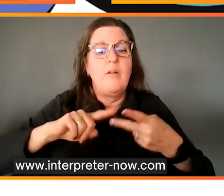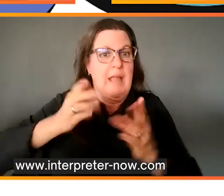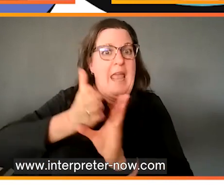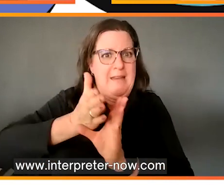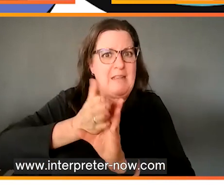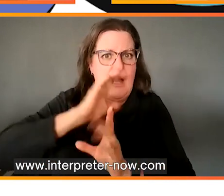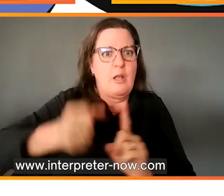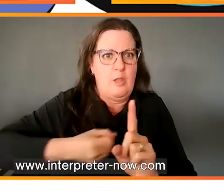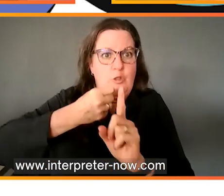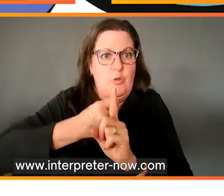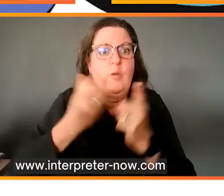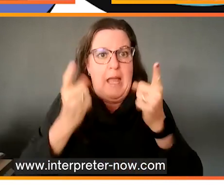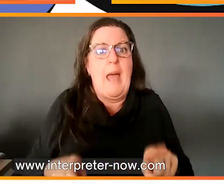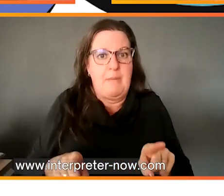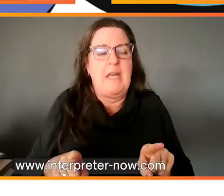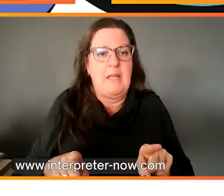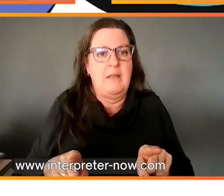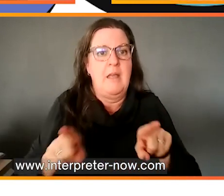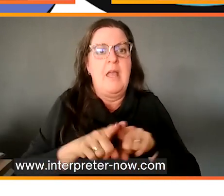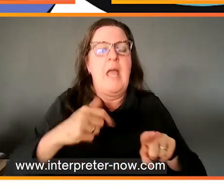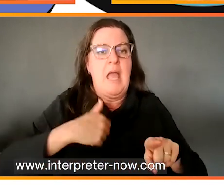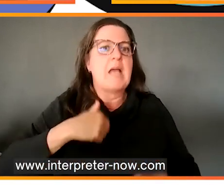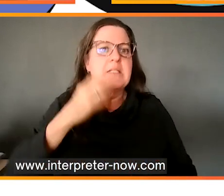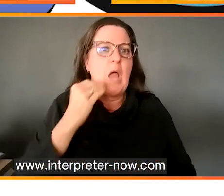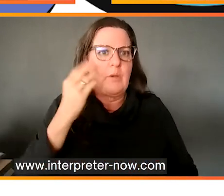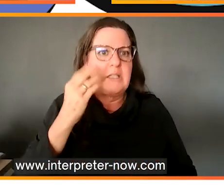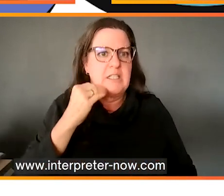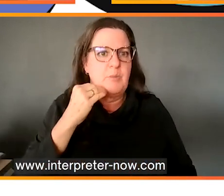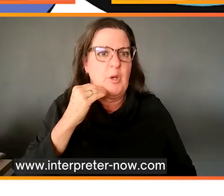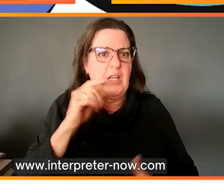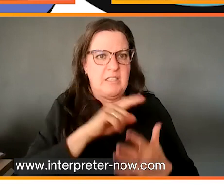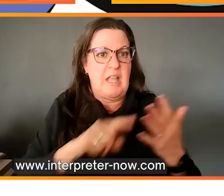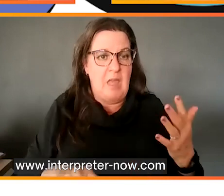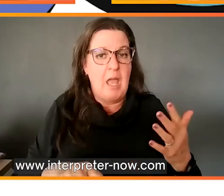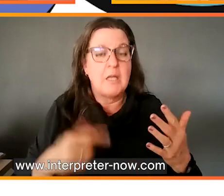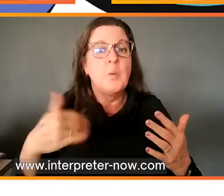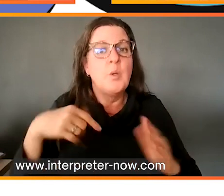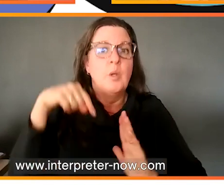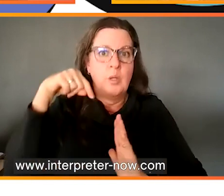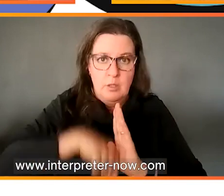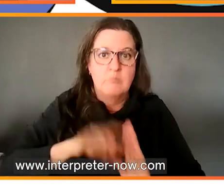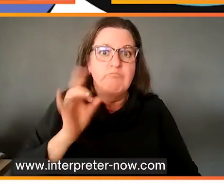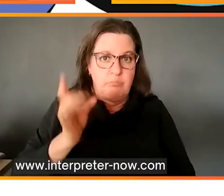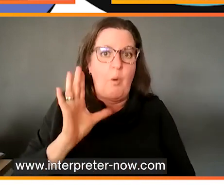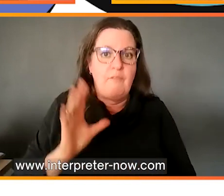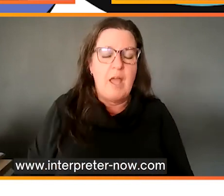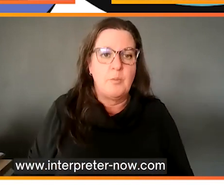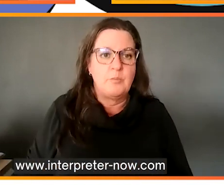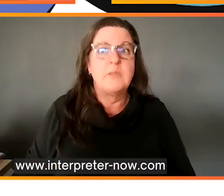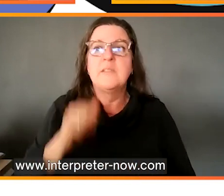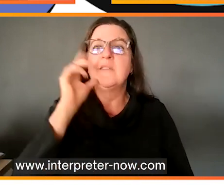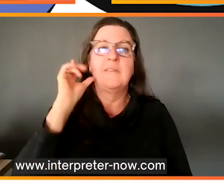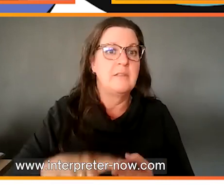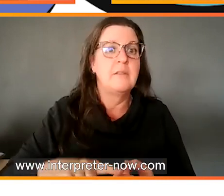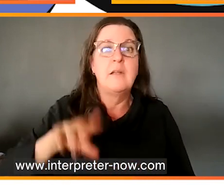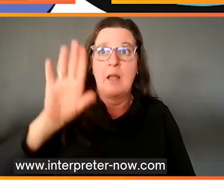a physical and psychological effect happening as I was experiencing this. And it was